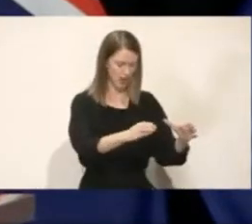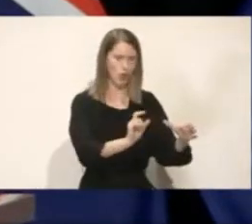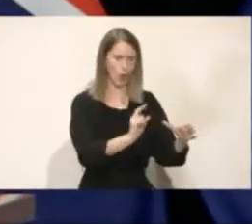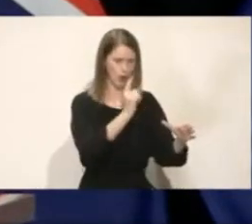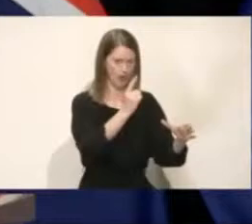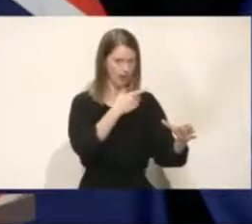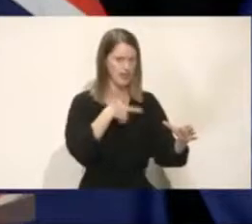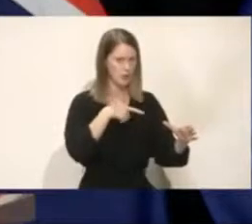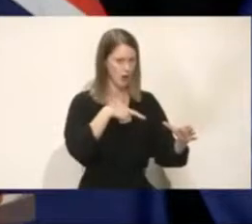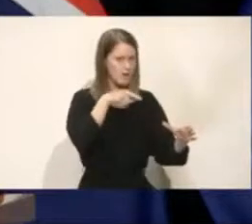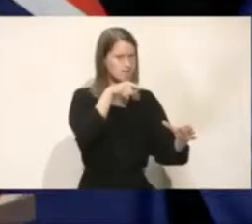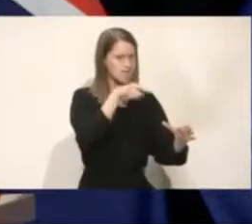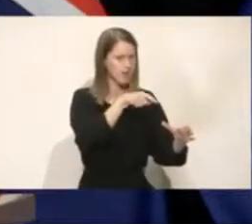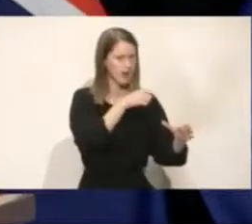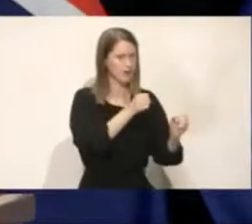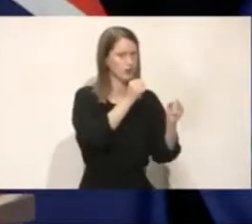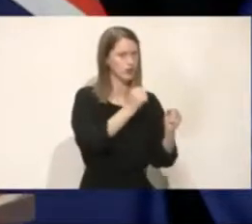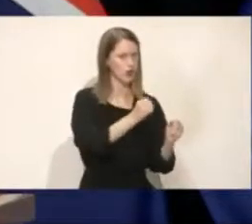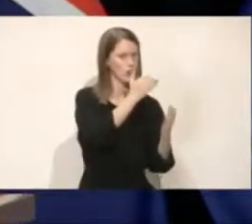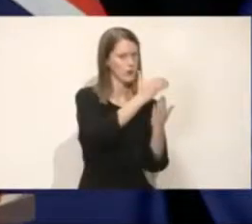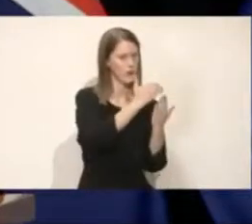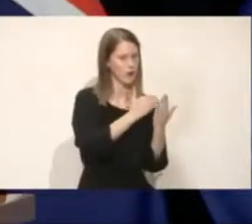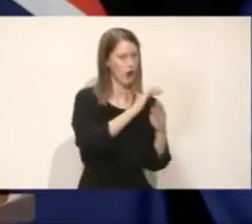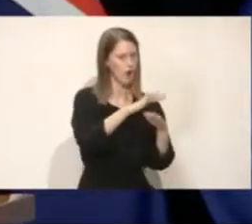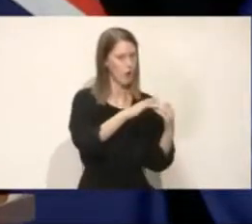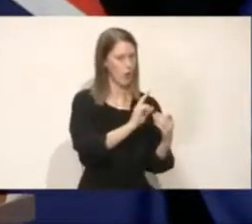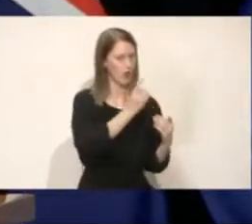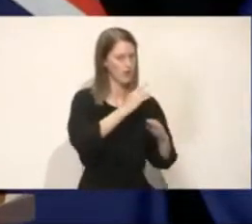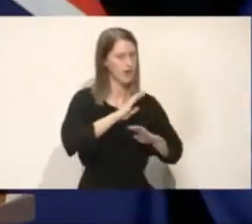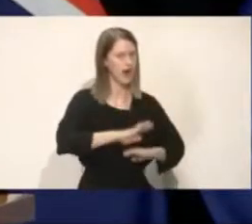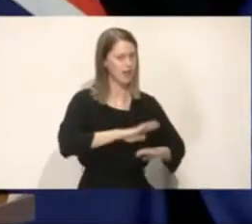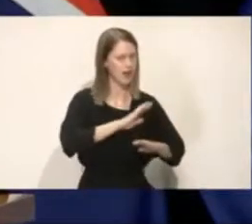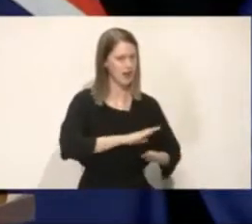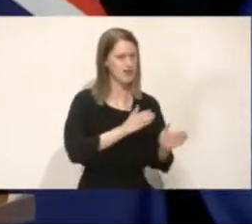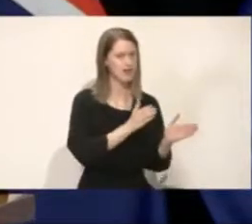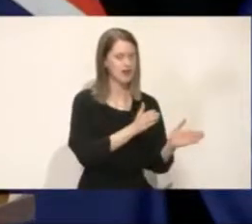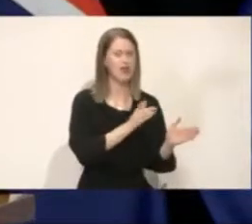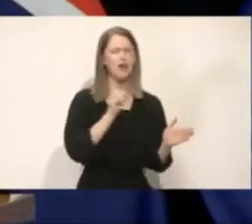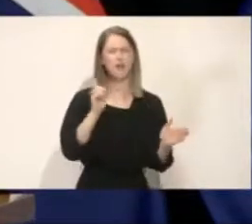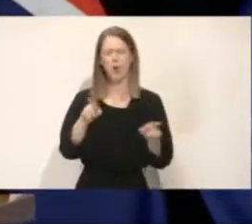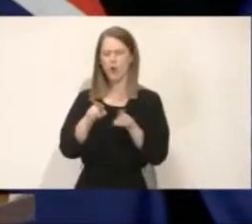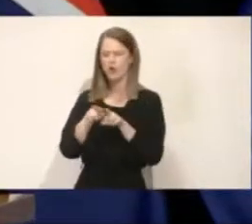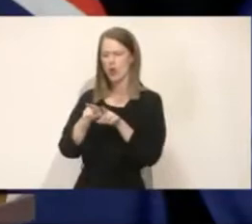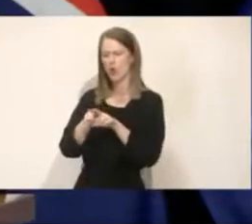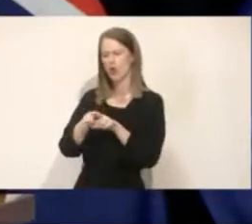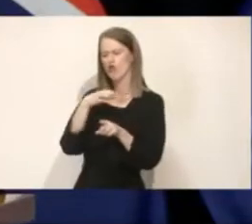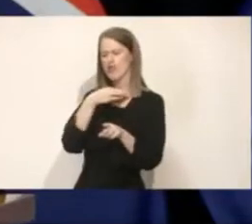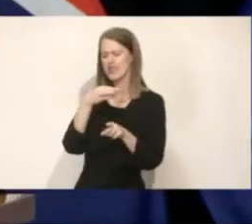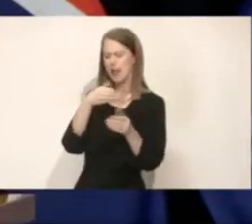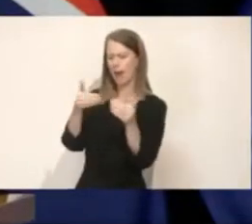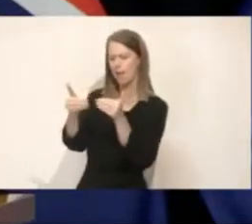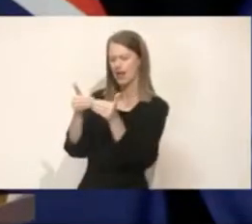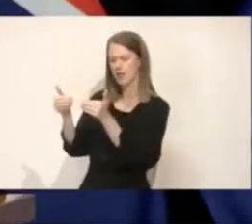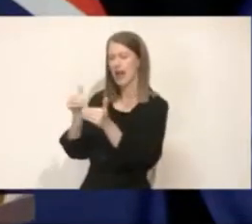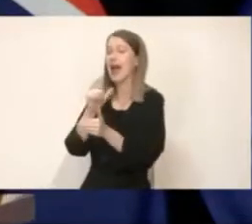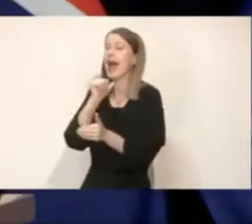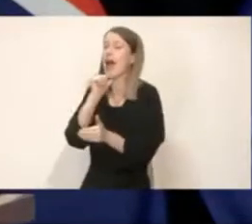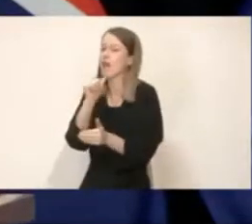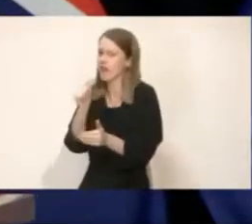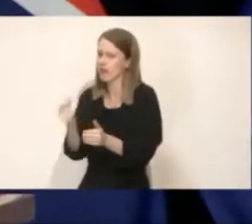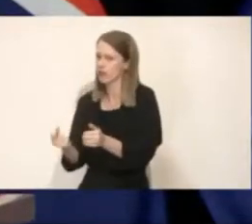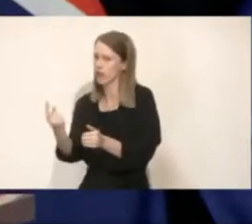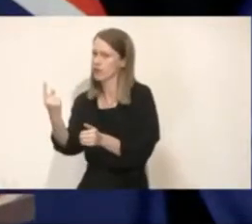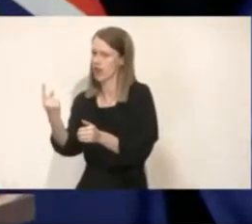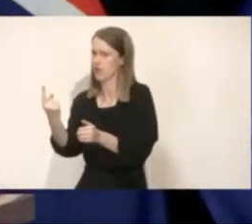that's why we continue to have guidance around how we want Aucklanders to behave, but also risk mitigation, just in case we see it go